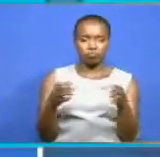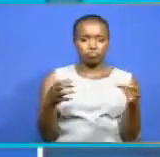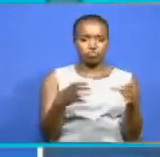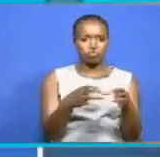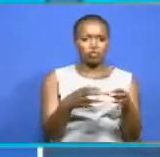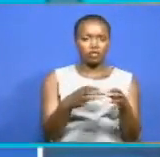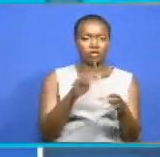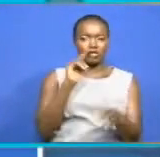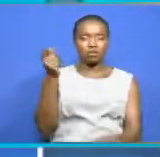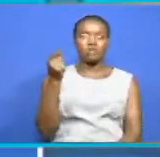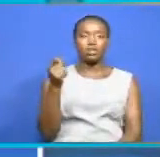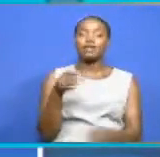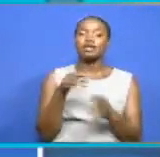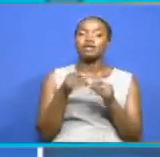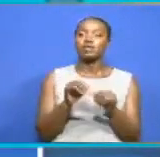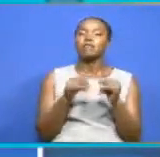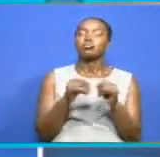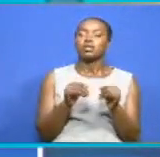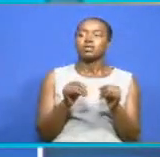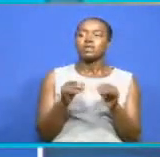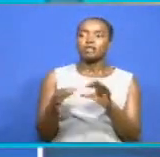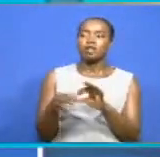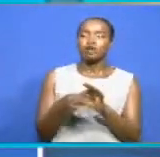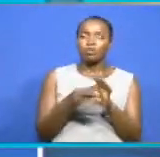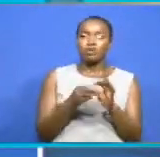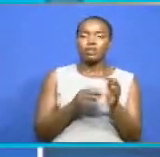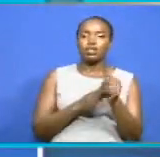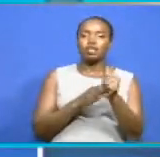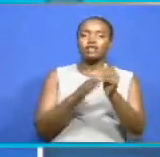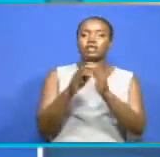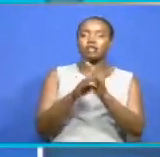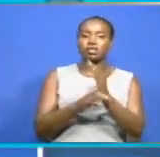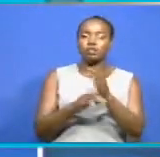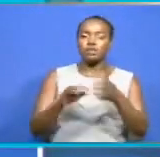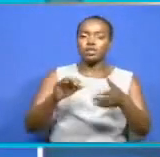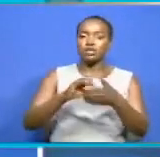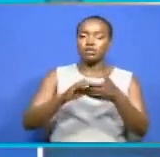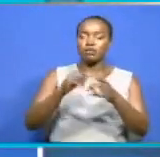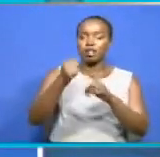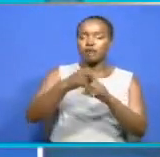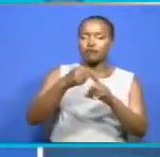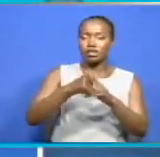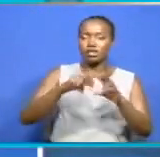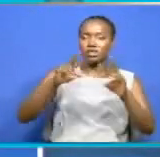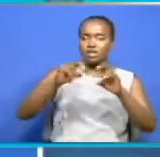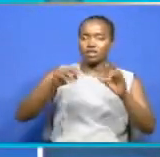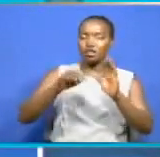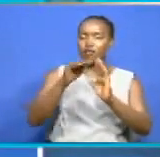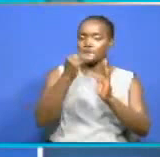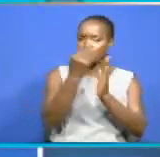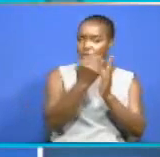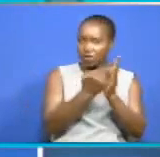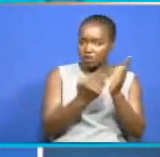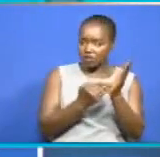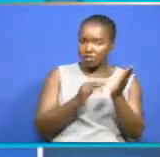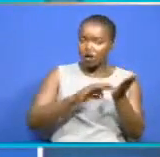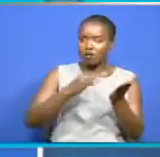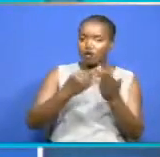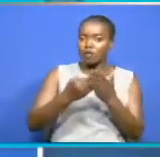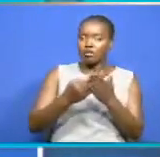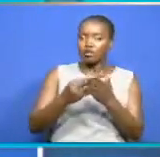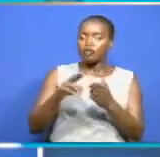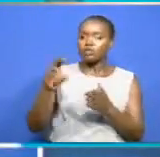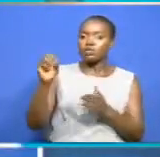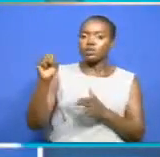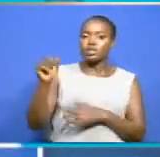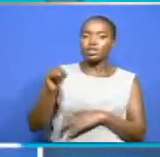the global communities in Kenya is implementing the Cooperatives Leadership Engagement Advocacy and Research Program. It's funded by USAID